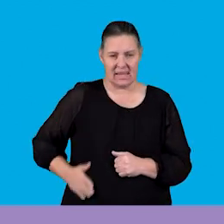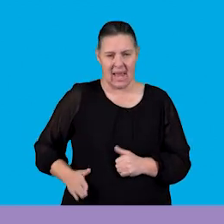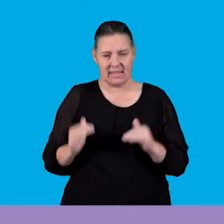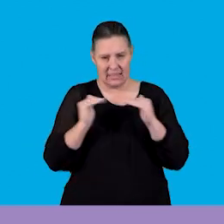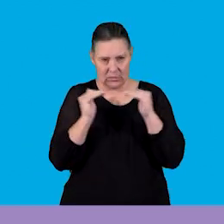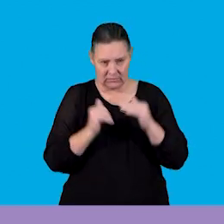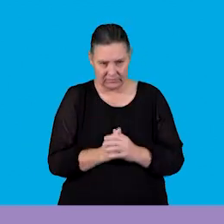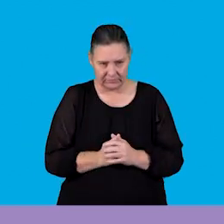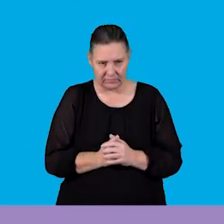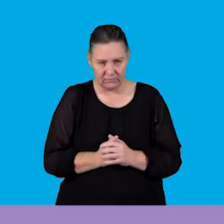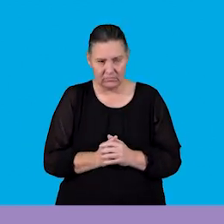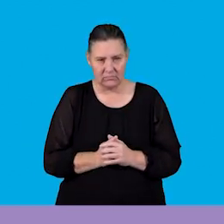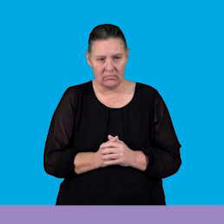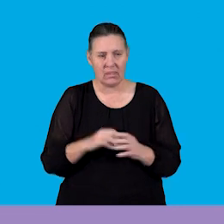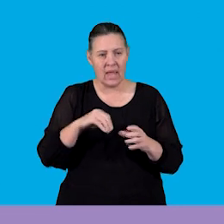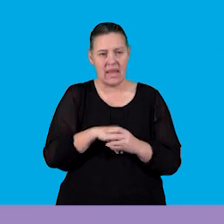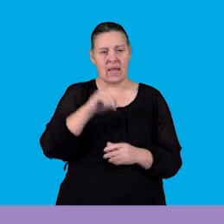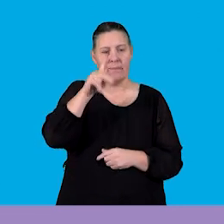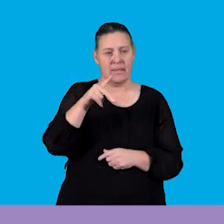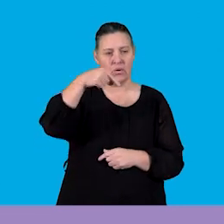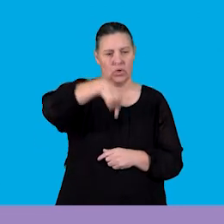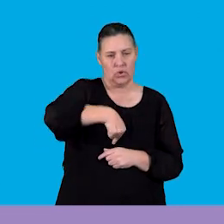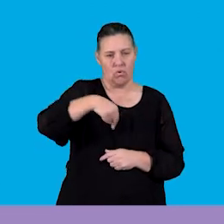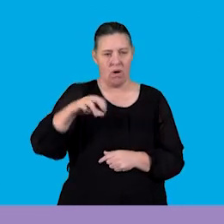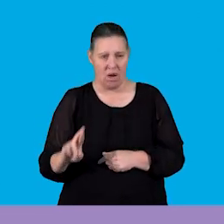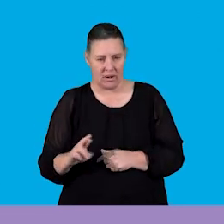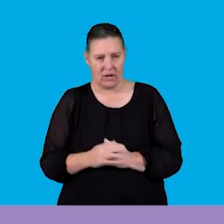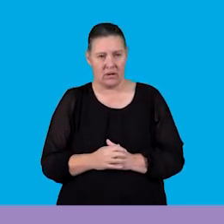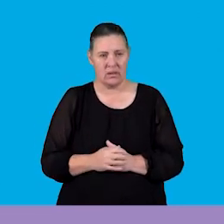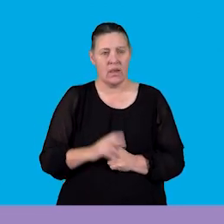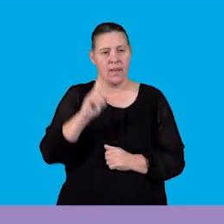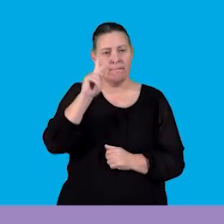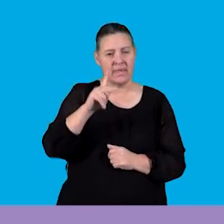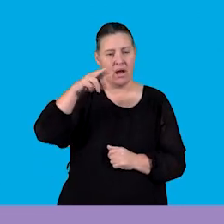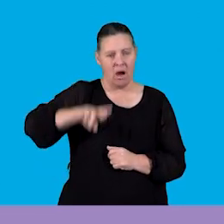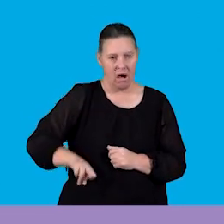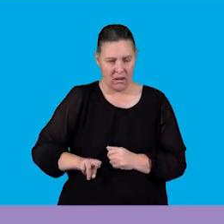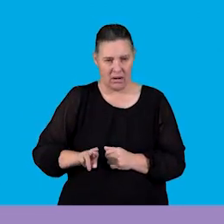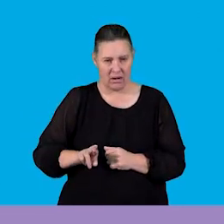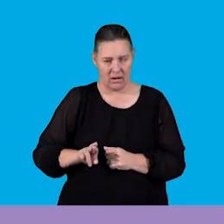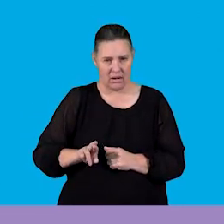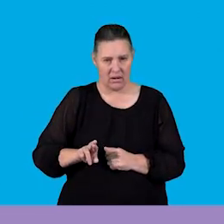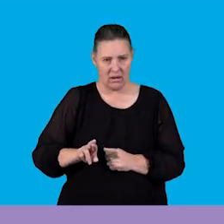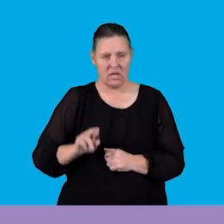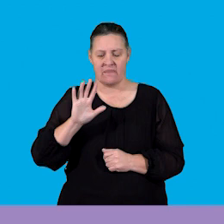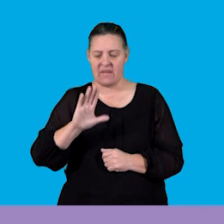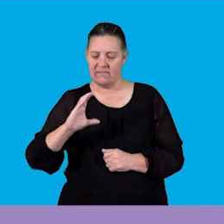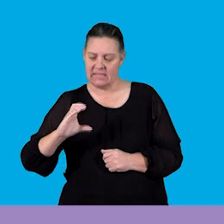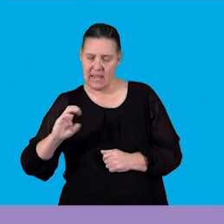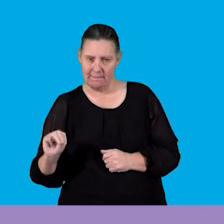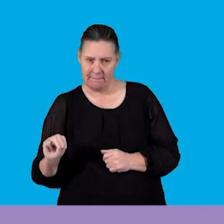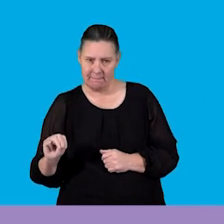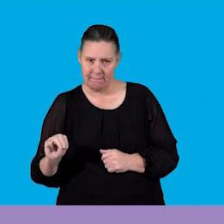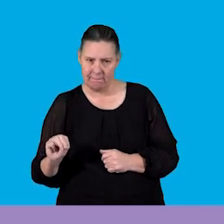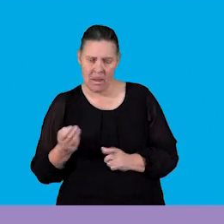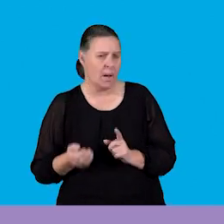the sides are equal. In triangle PQR, PR is equal to